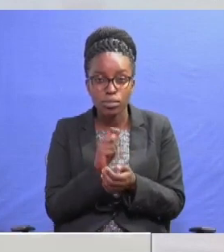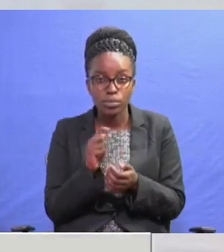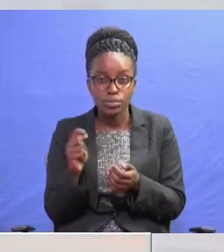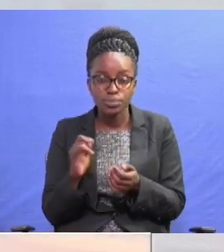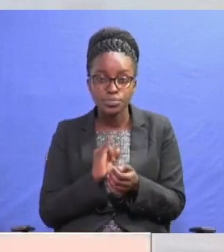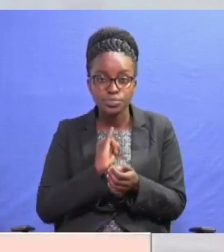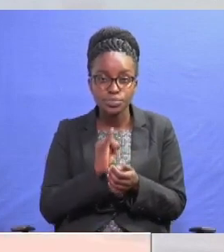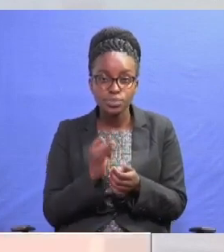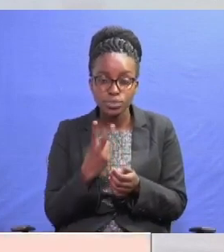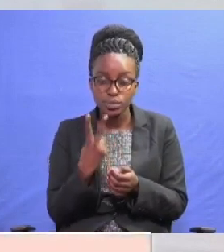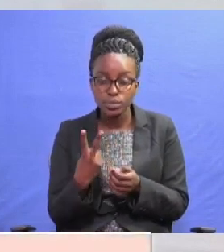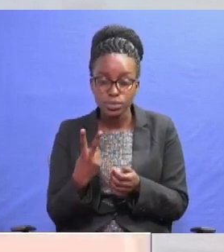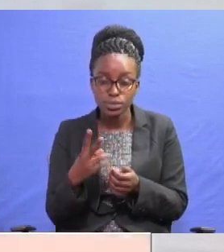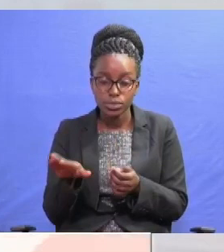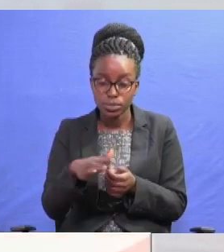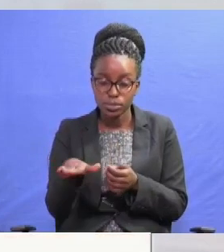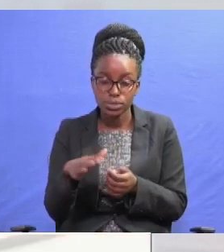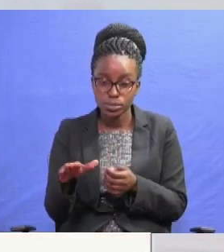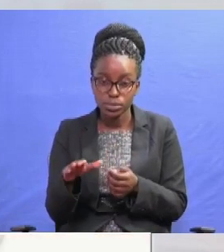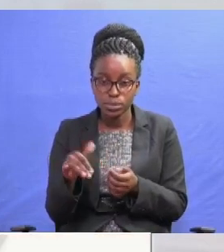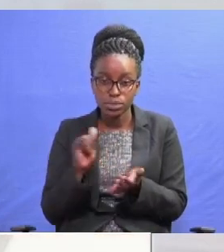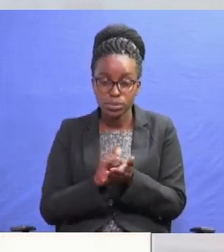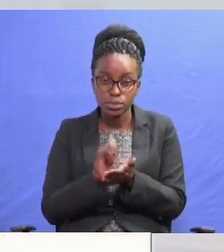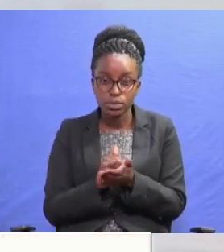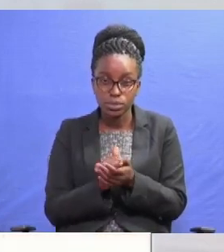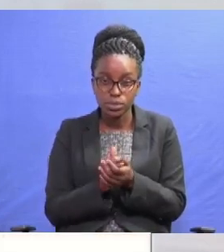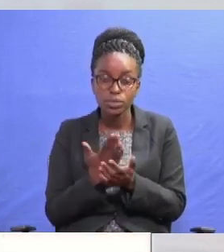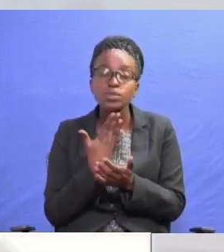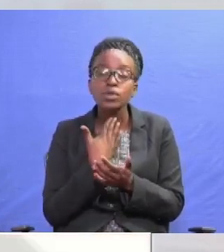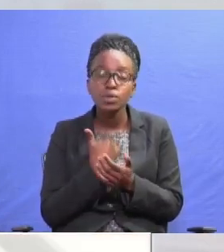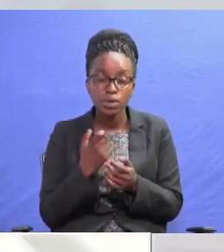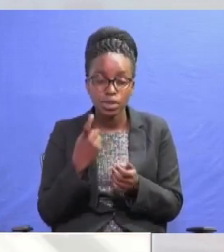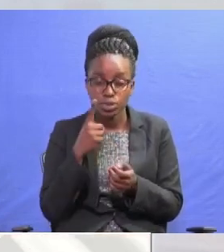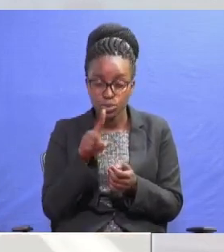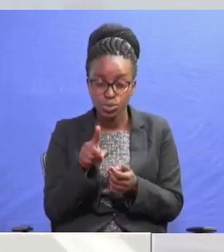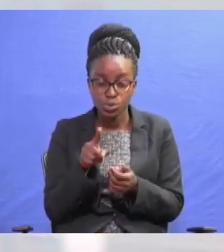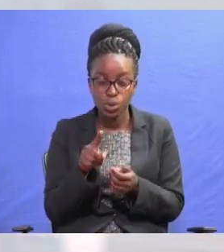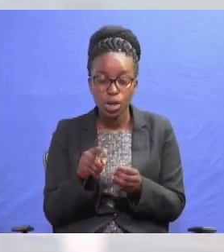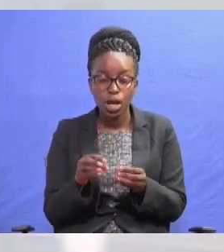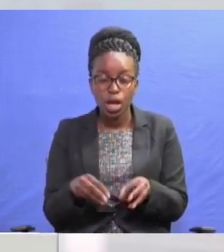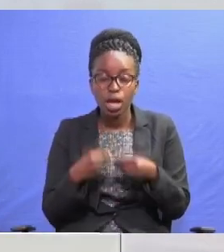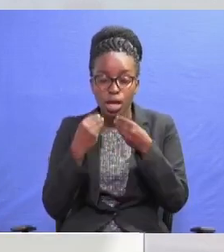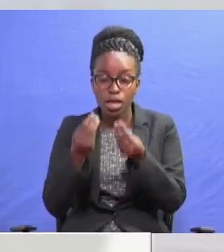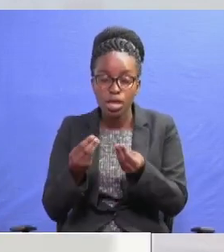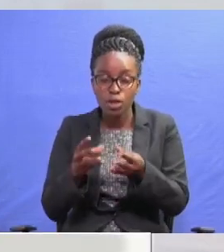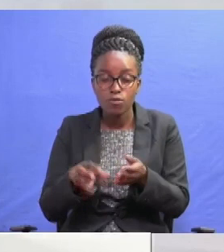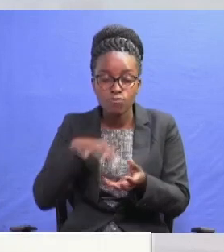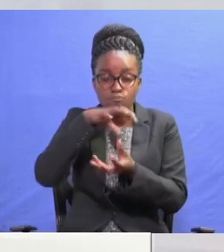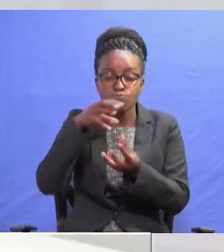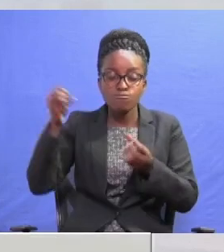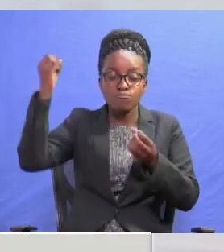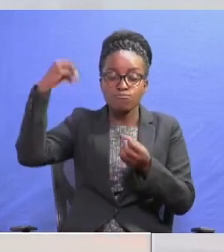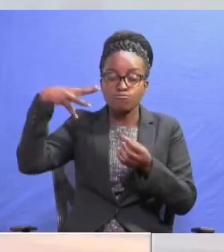two areas that I will, first of all, I want you to distinguish between. I'm talking about the flash flood and now